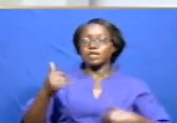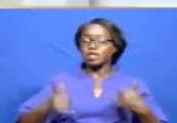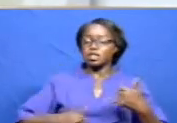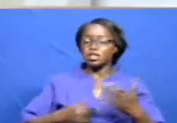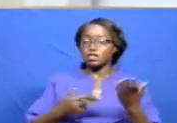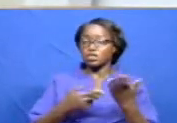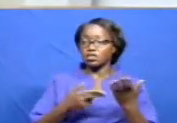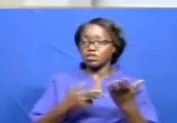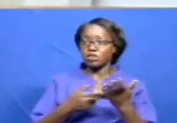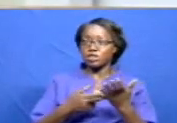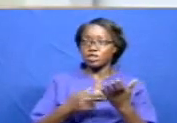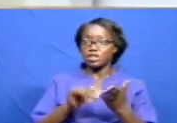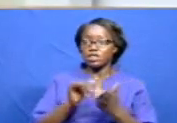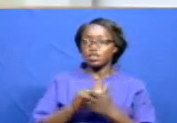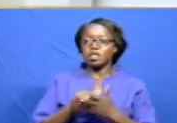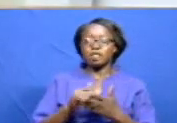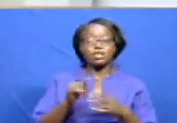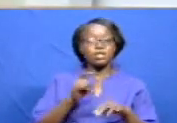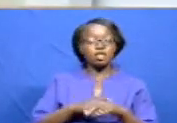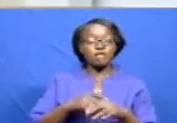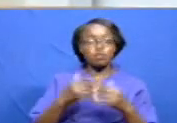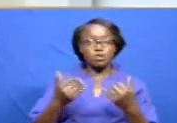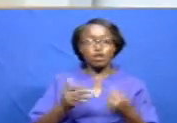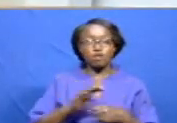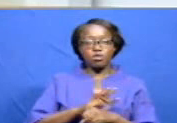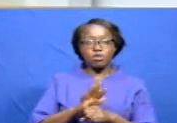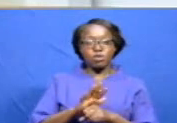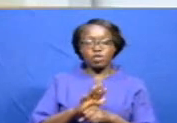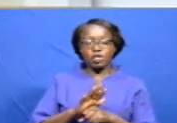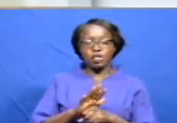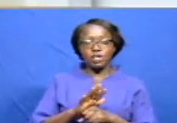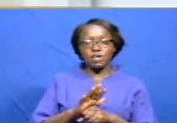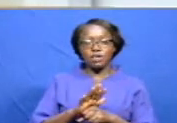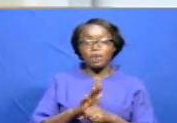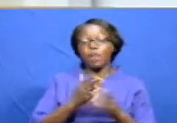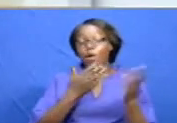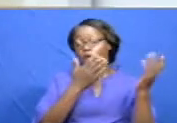are upcoming. Even during this time of doom and gloom, there